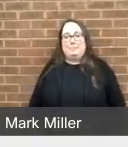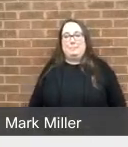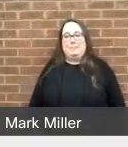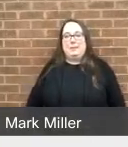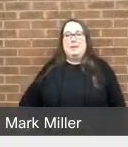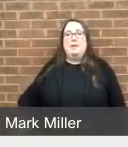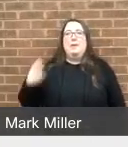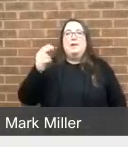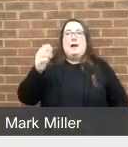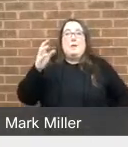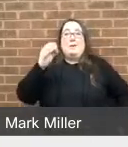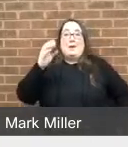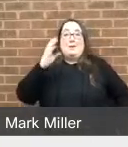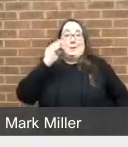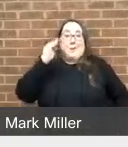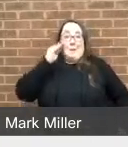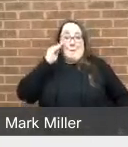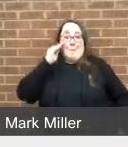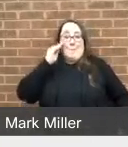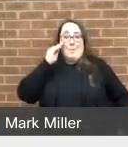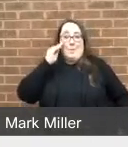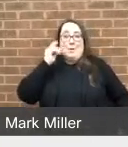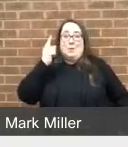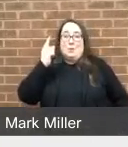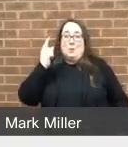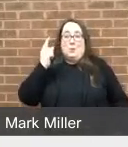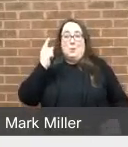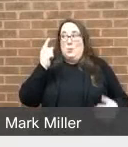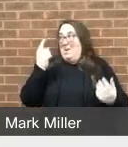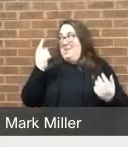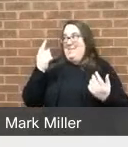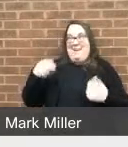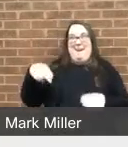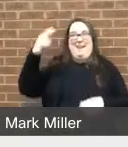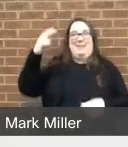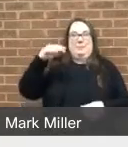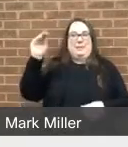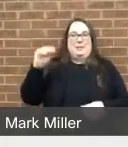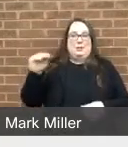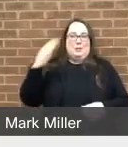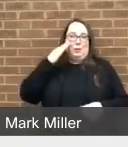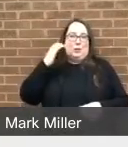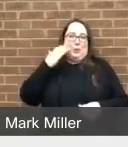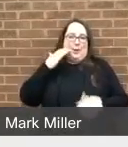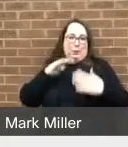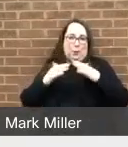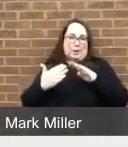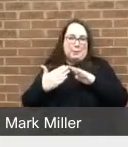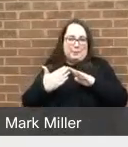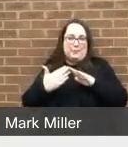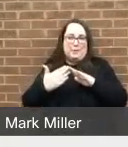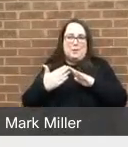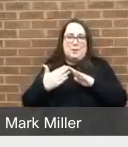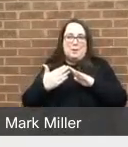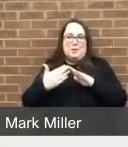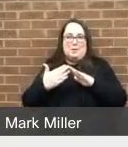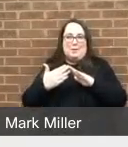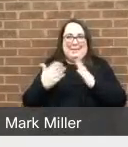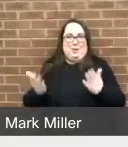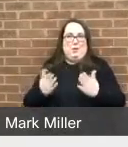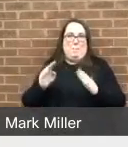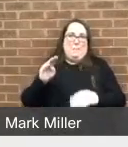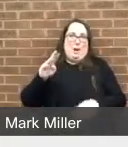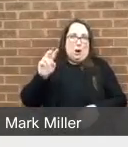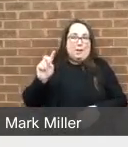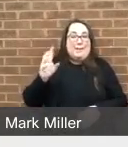County is home to one of the highest percentages of the Korean community throughout the state and the